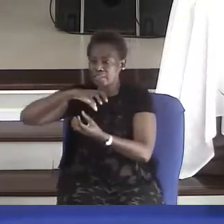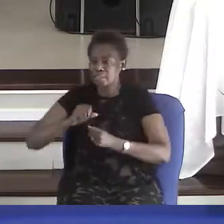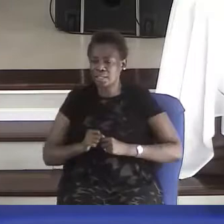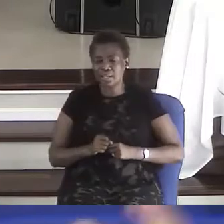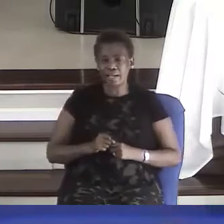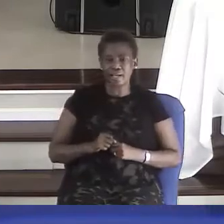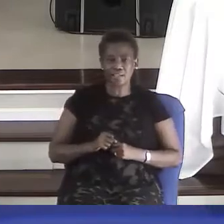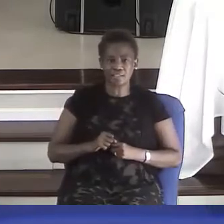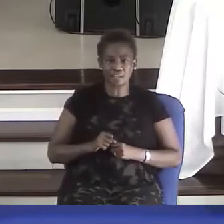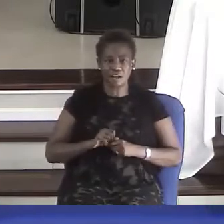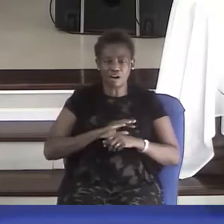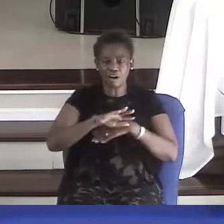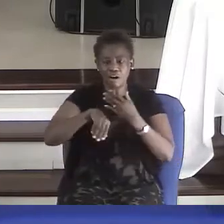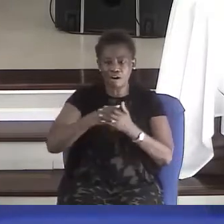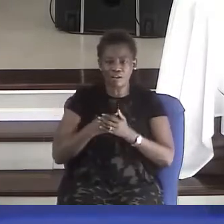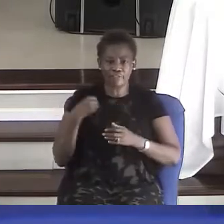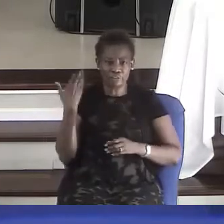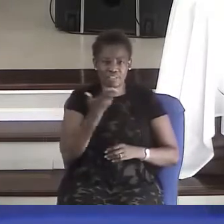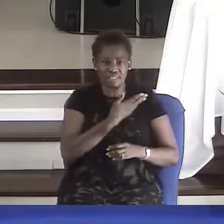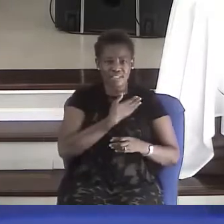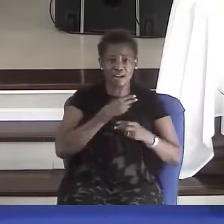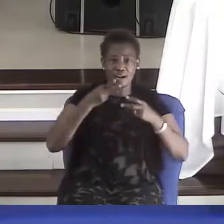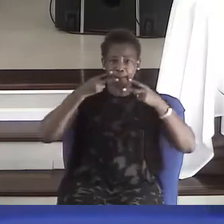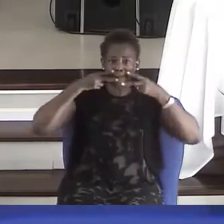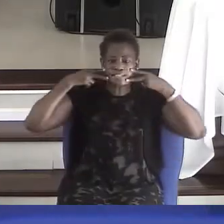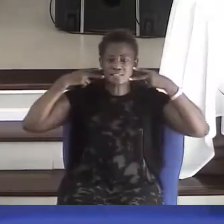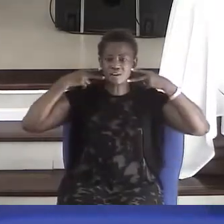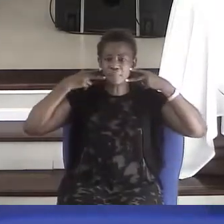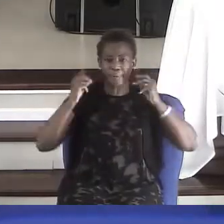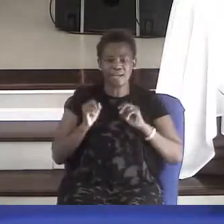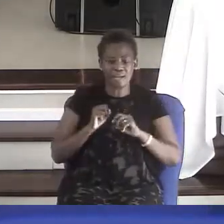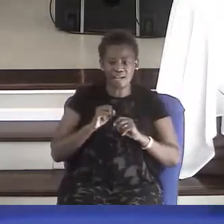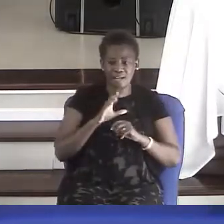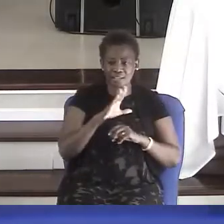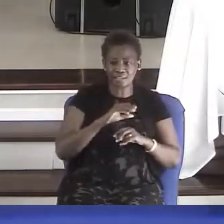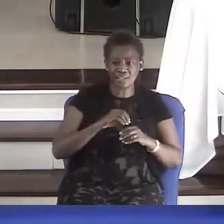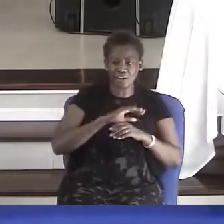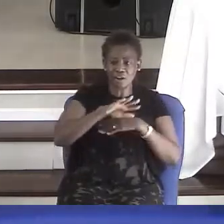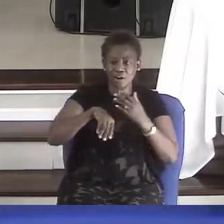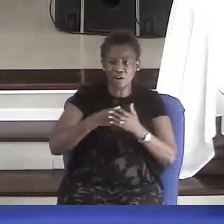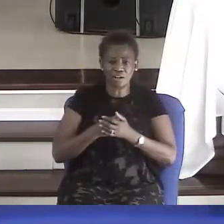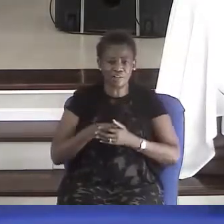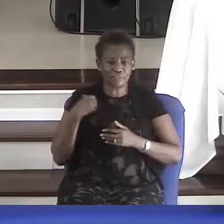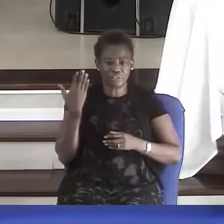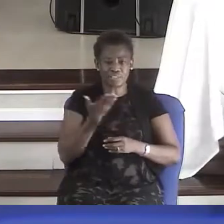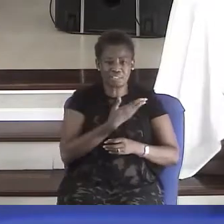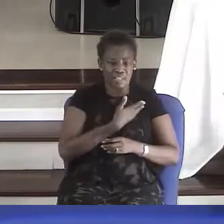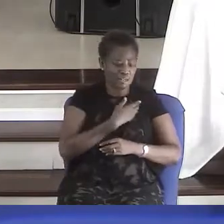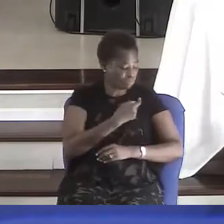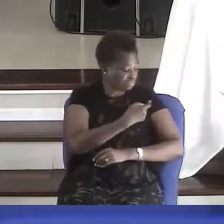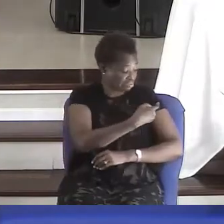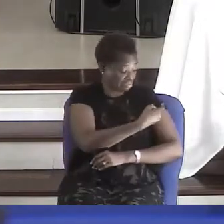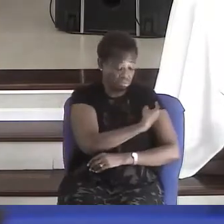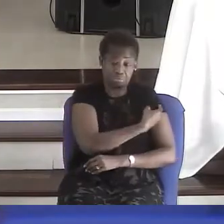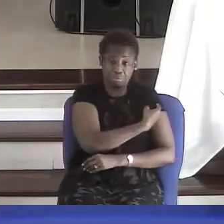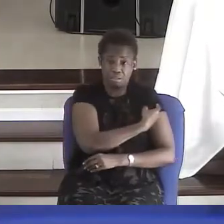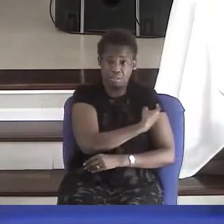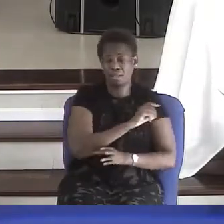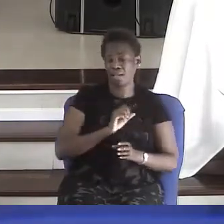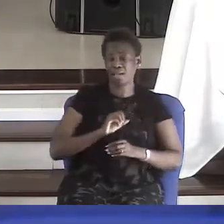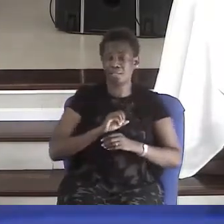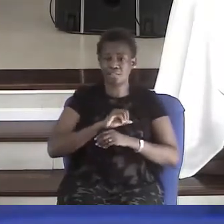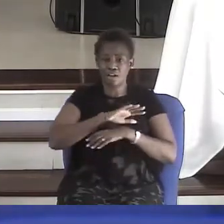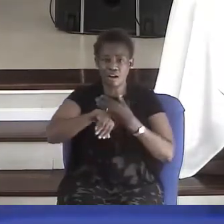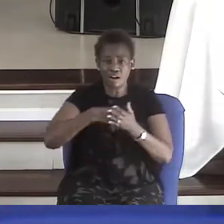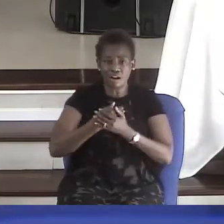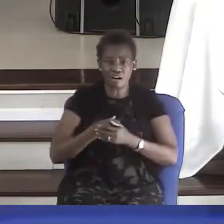the jabs, and all of us, my brothers and sisters, are fearful even if we don't take the job. Listen, all of us have to be thinking this